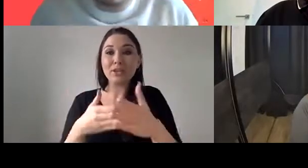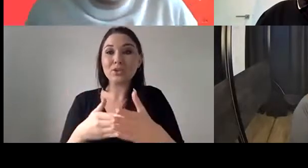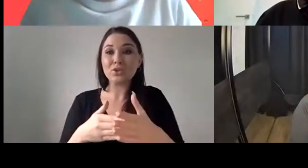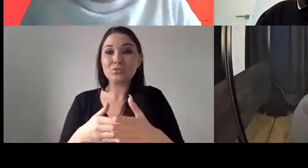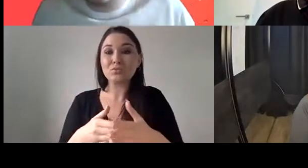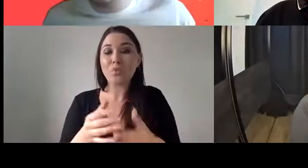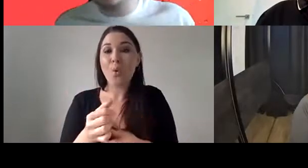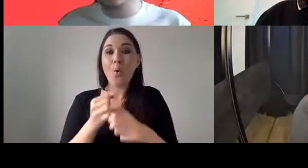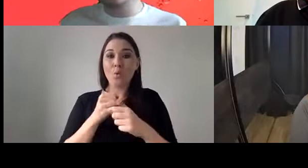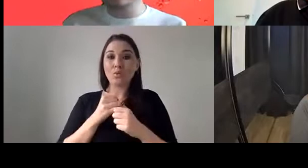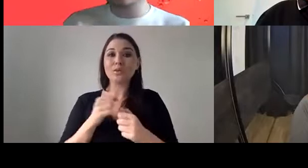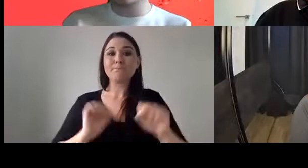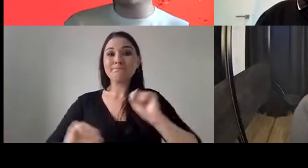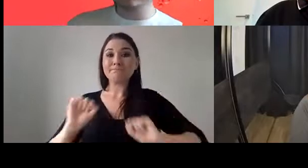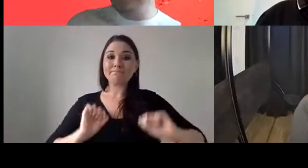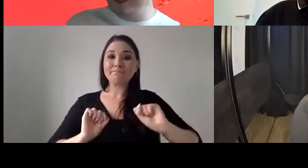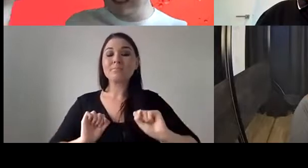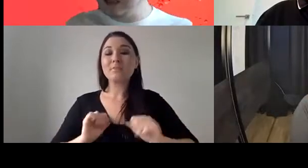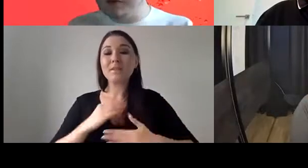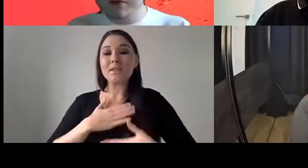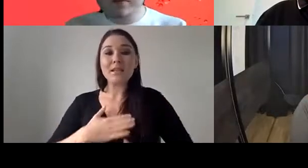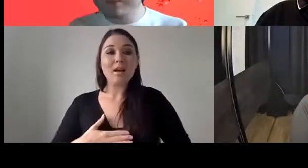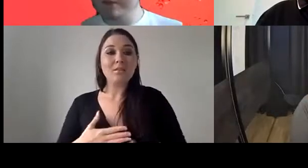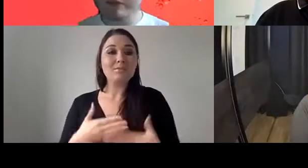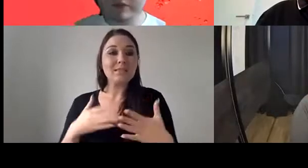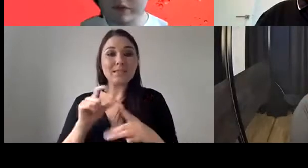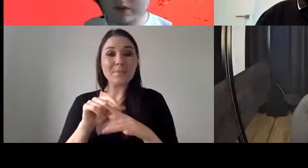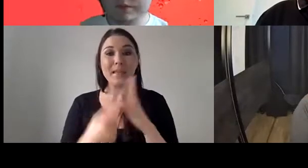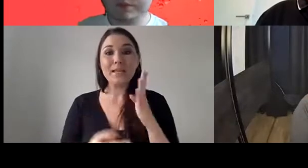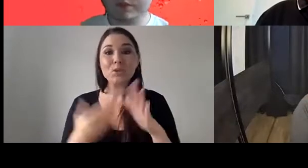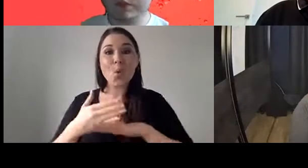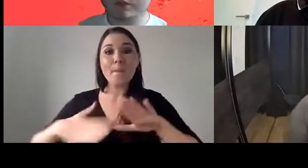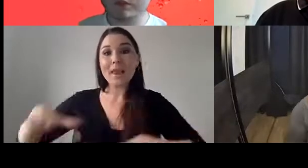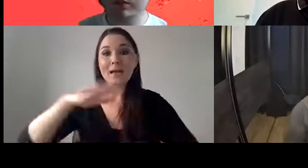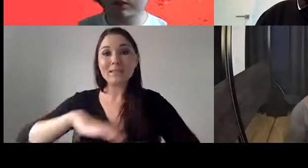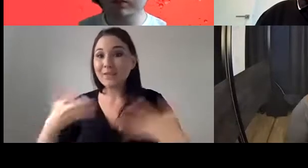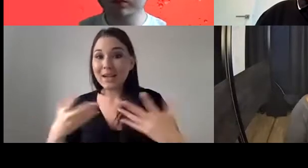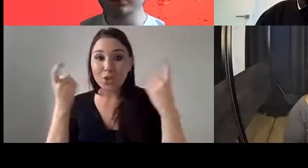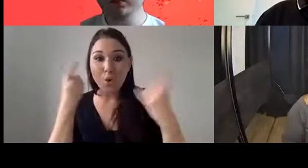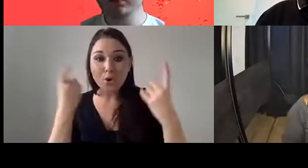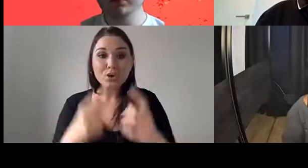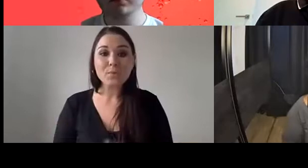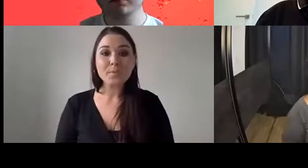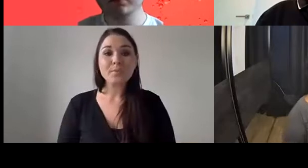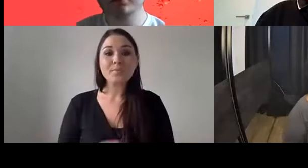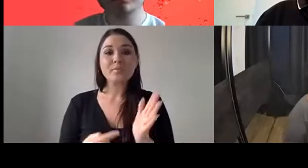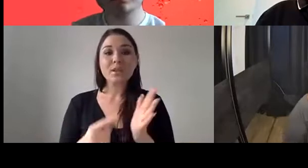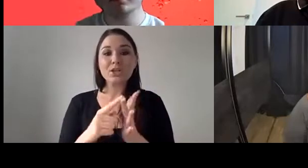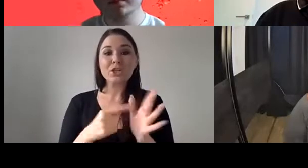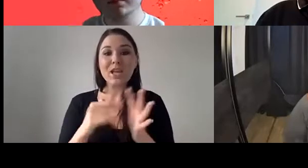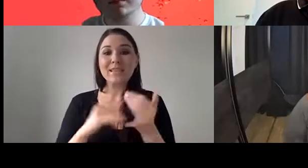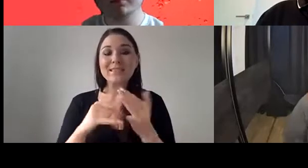individuals with sort of physical disabilities in the workplace? If anybody has any thoughts. I would like also to jump on that question,